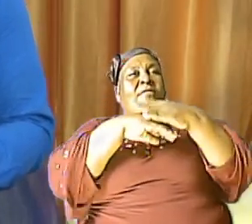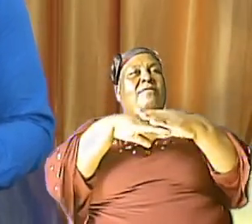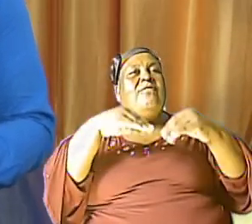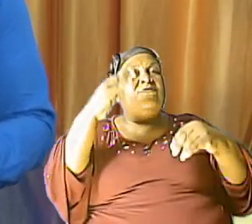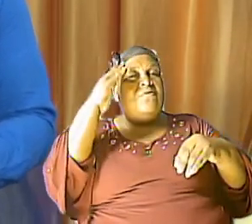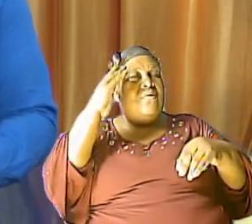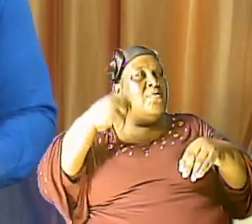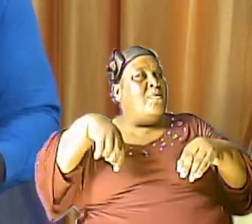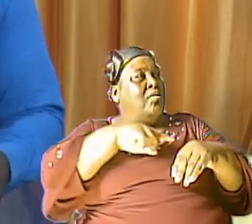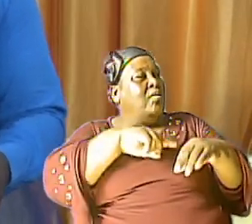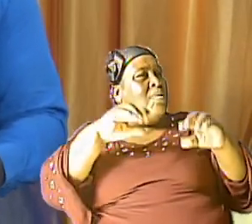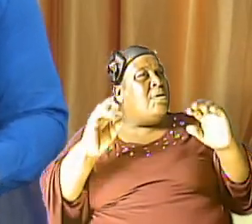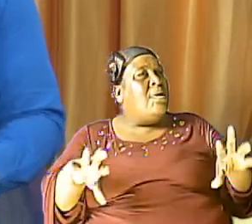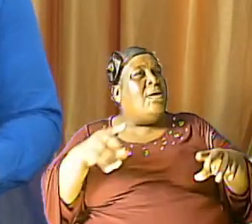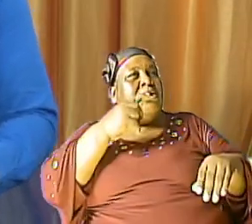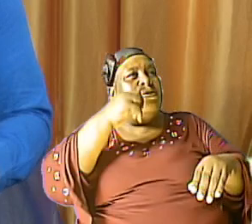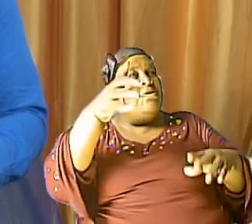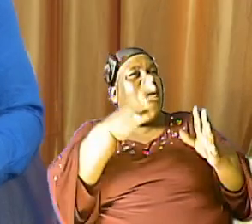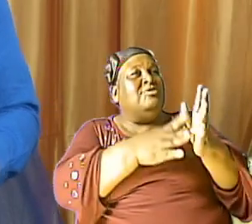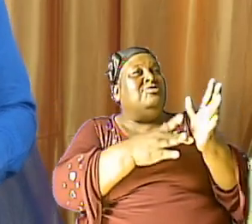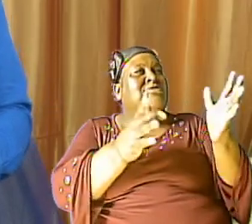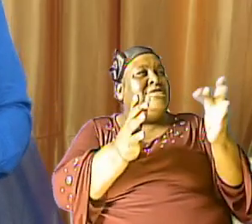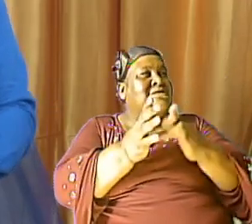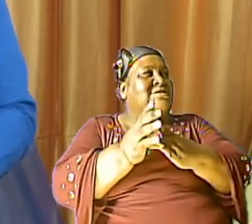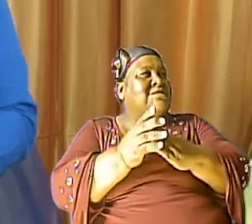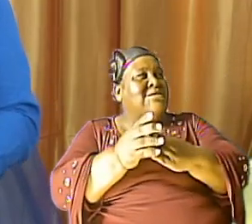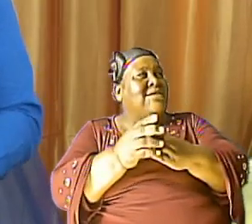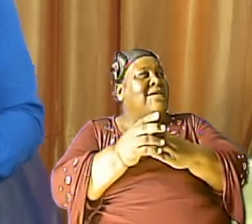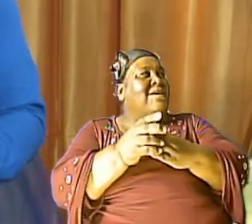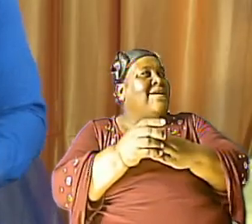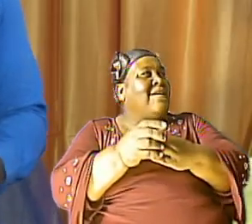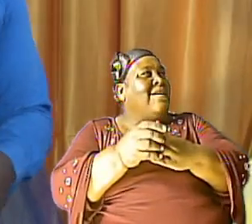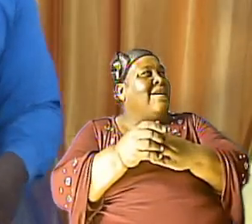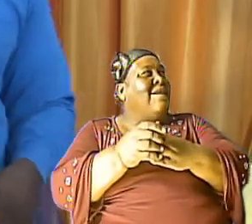tell Jesus. Hallelujah.